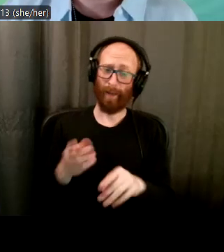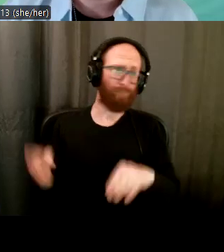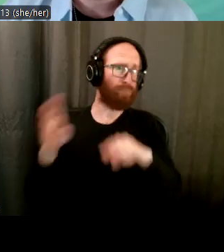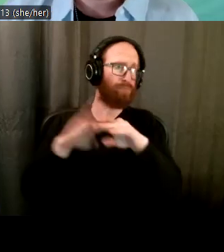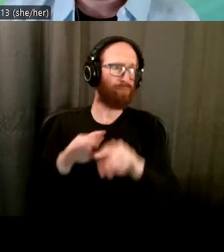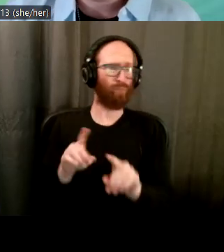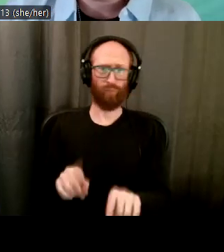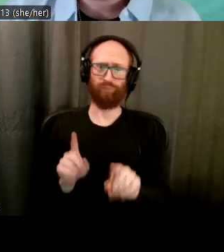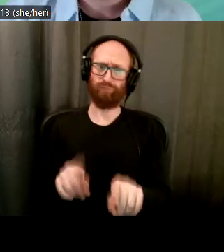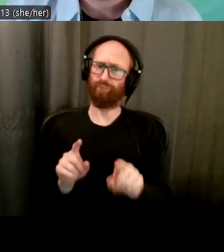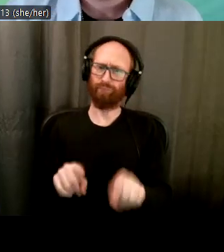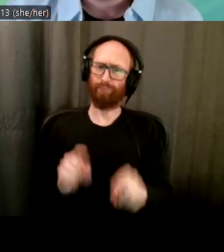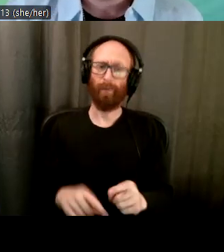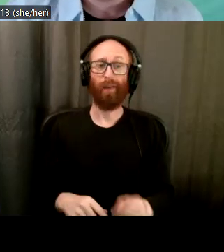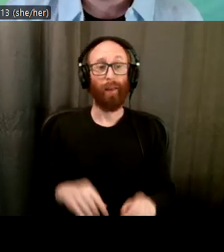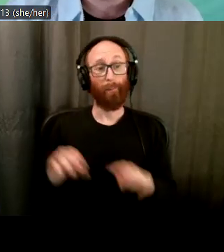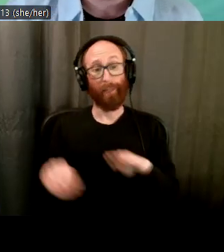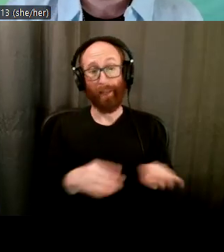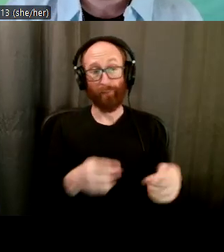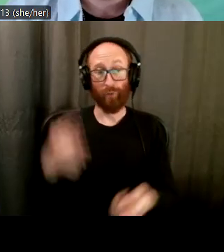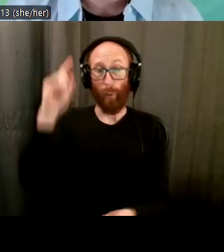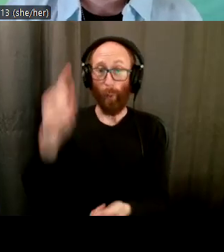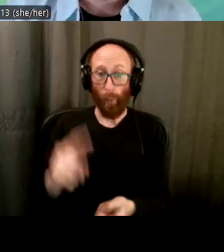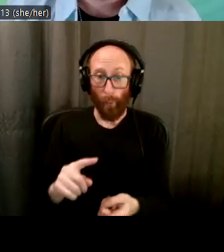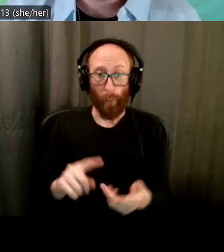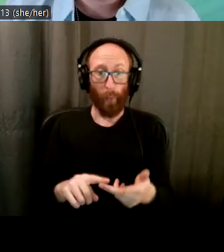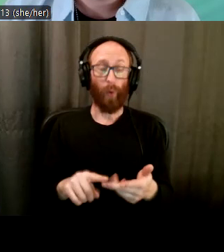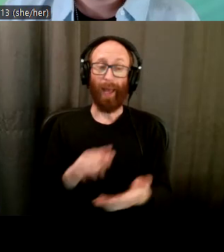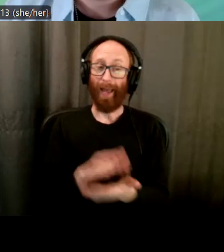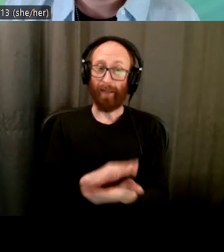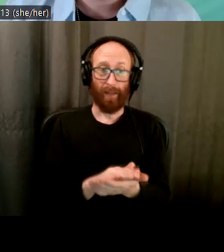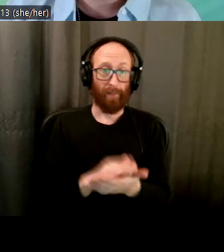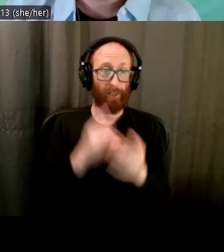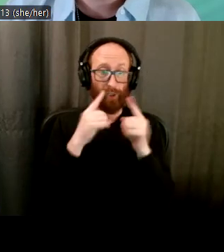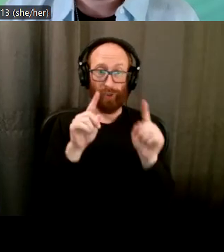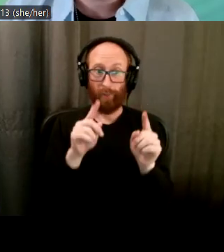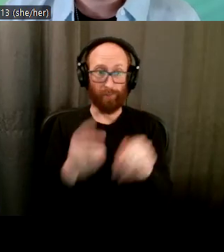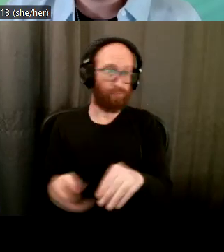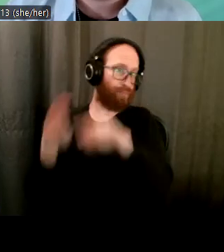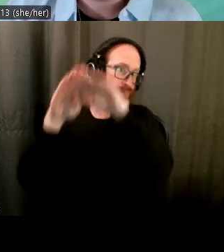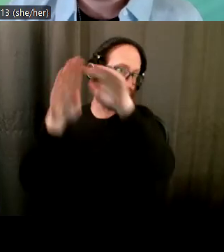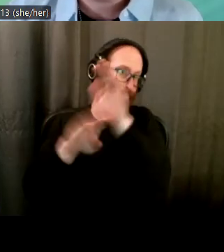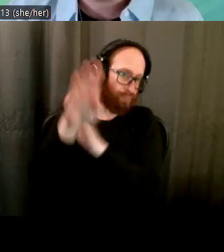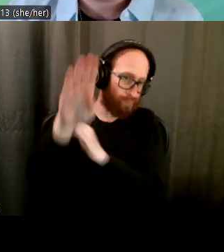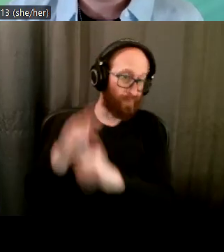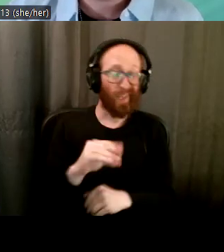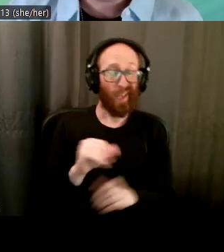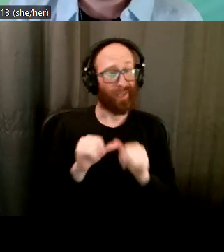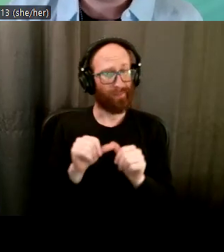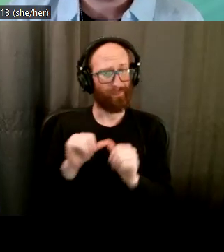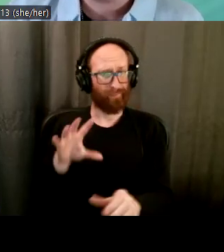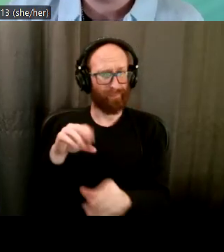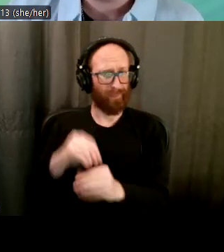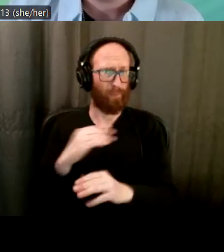lower behavioral struggles, higher academic achievement, and continued participating in our